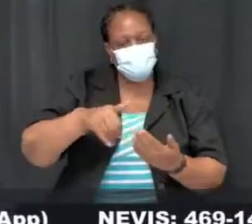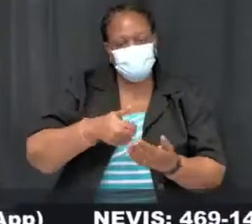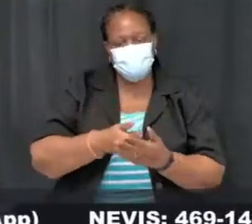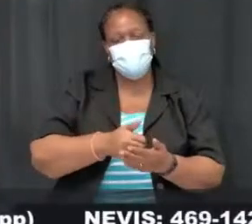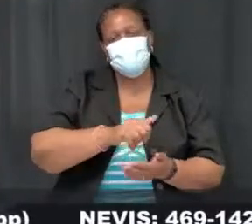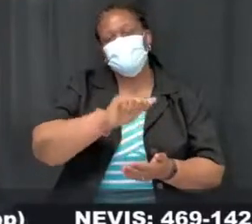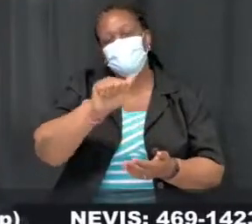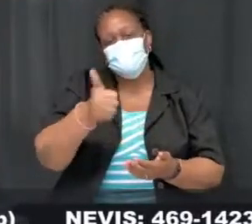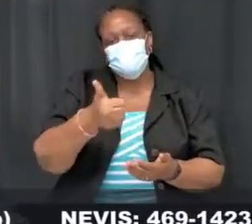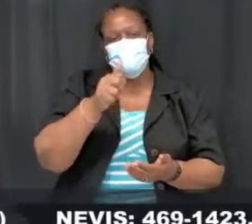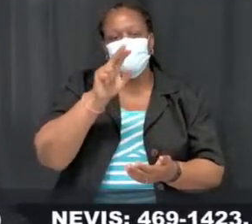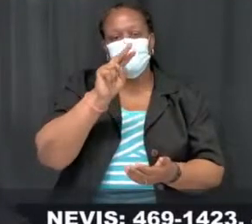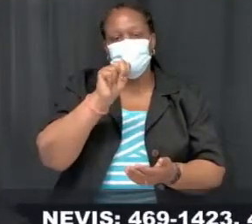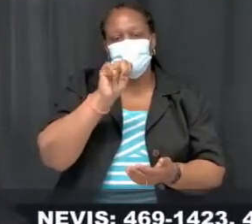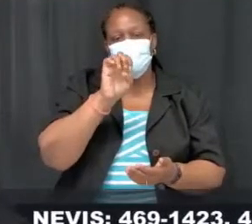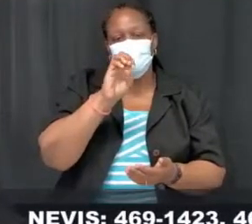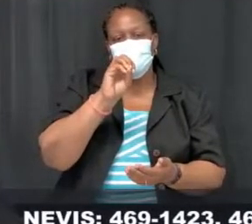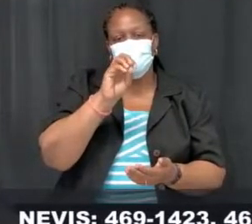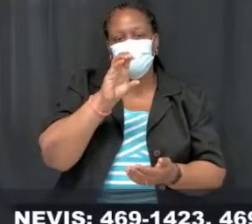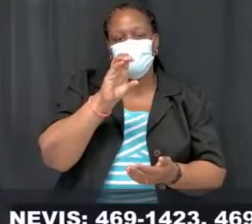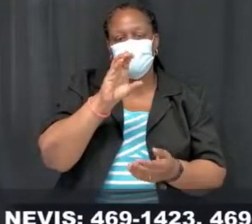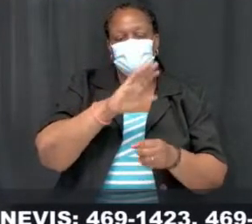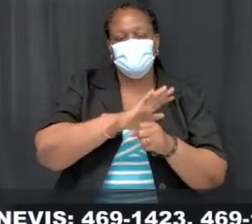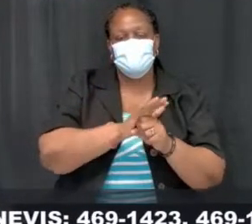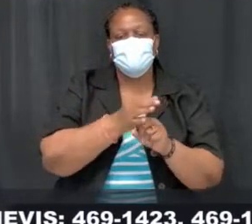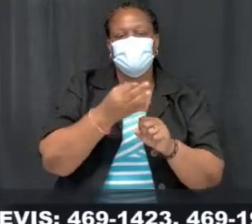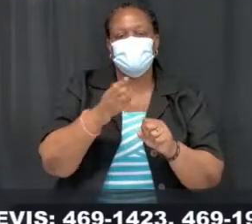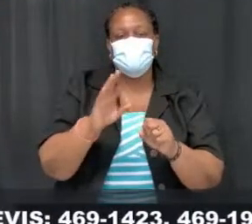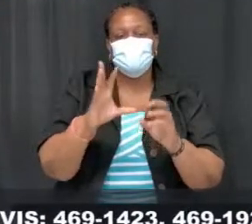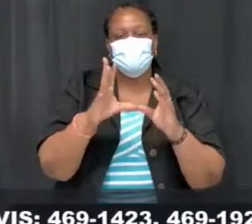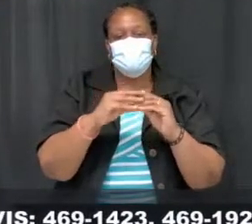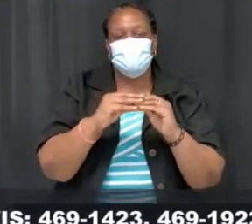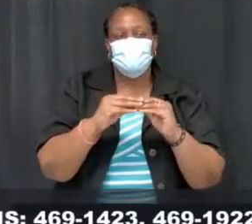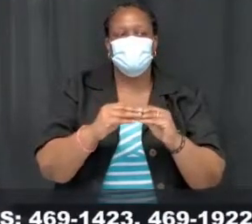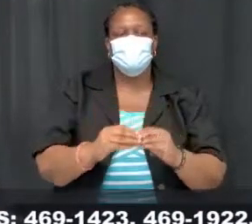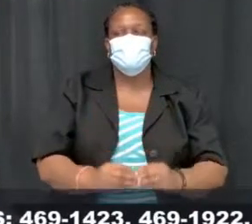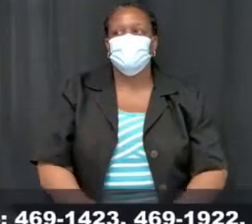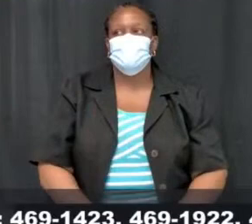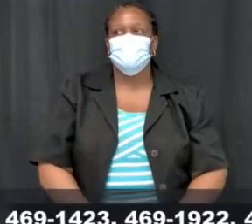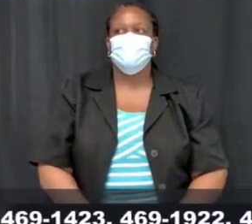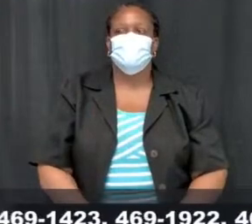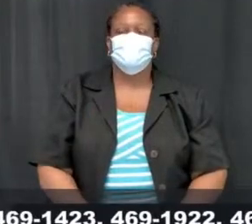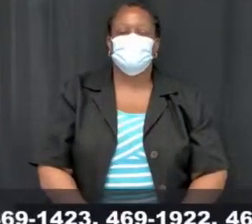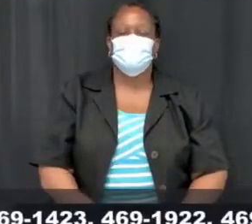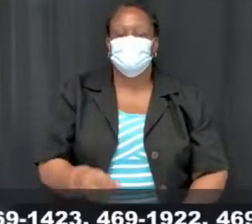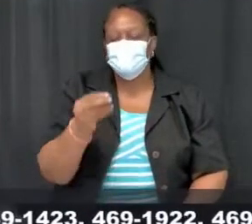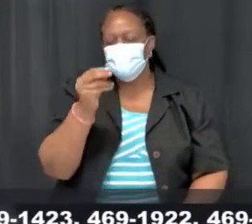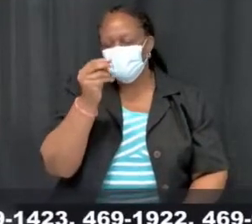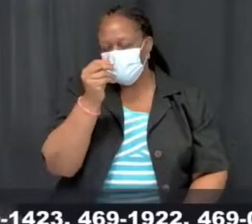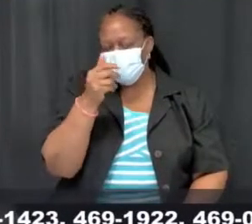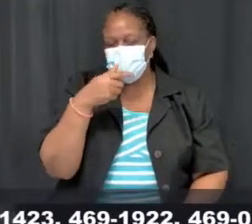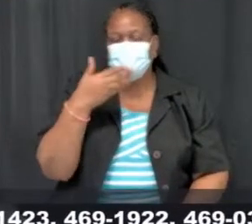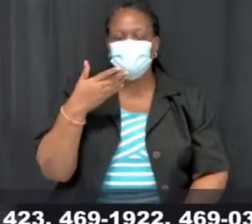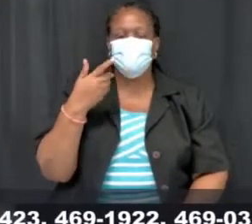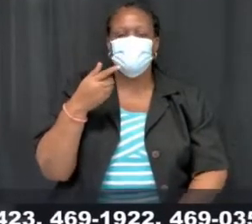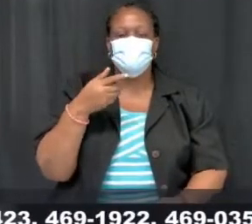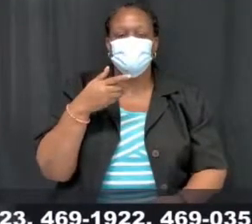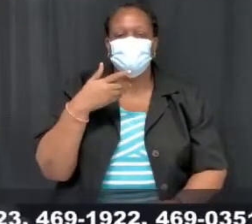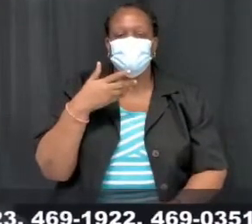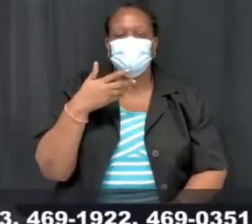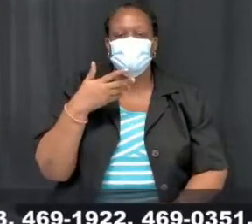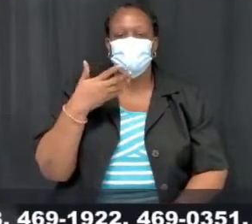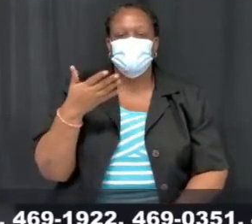NEOC COVID-19 briefing. I just want to address a few matters today. One being